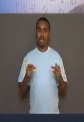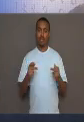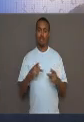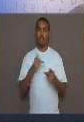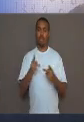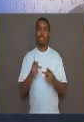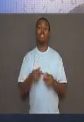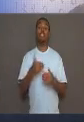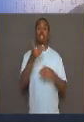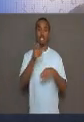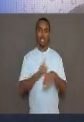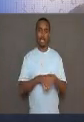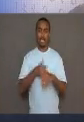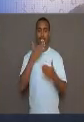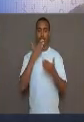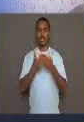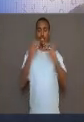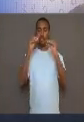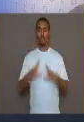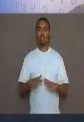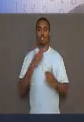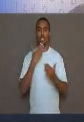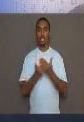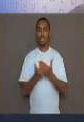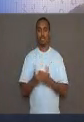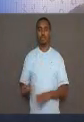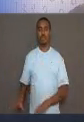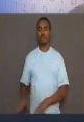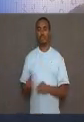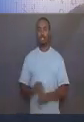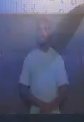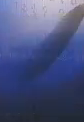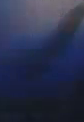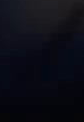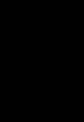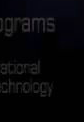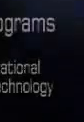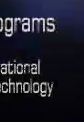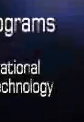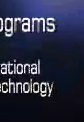Until then, thank you, teacher. Thank you, students.